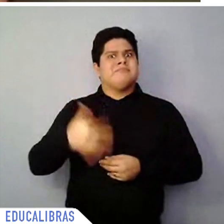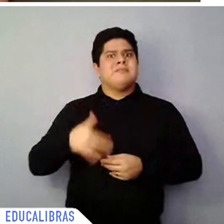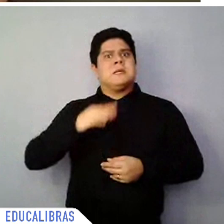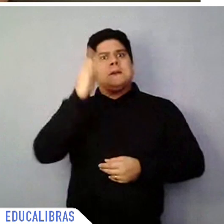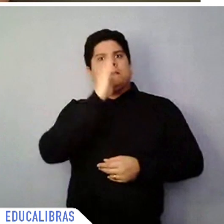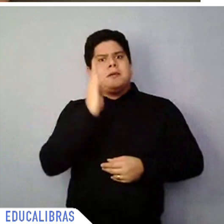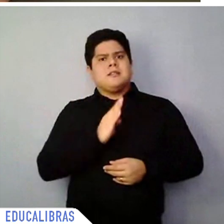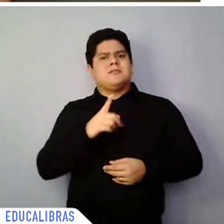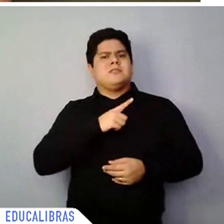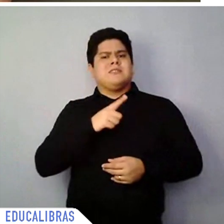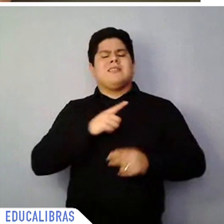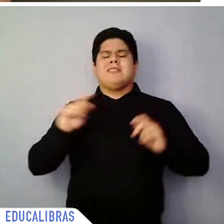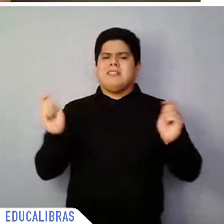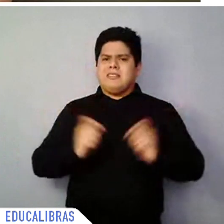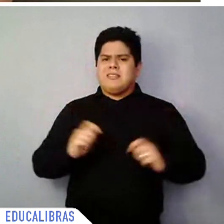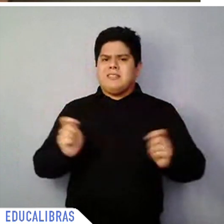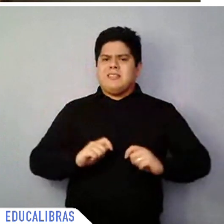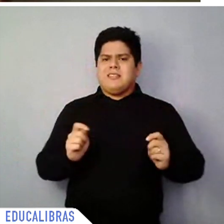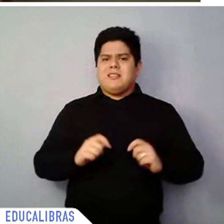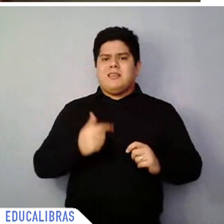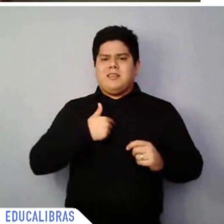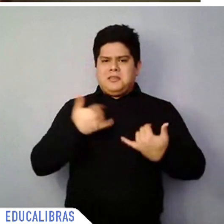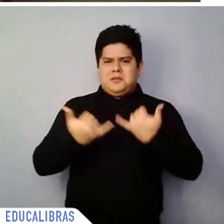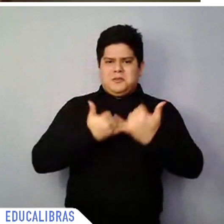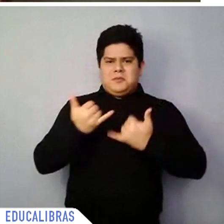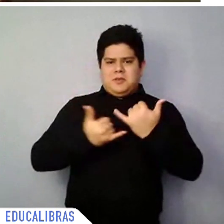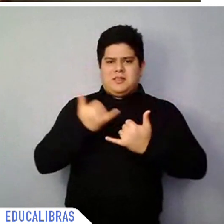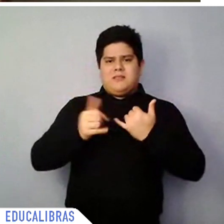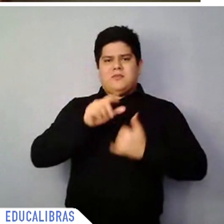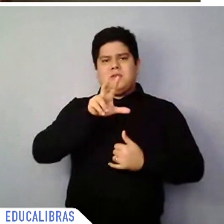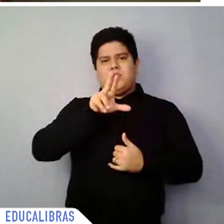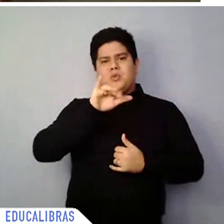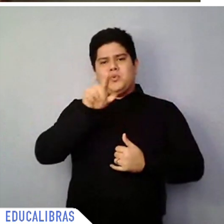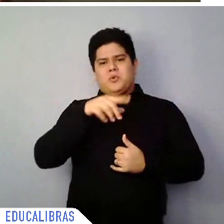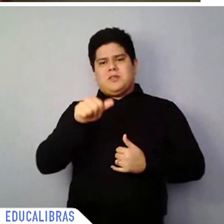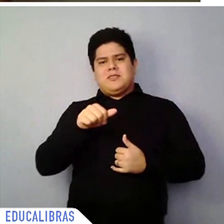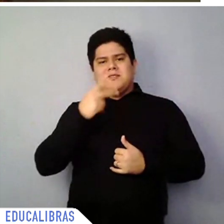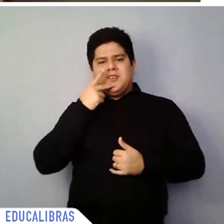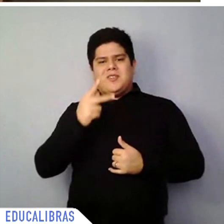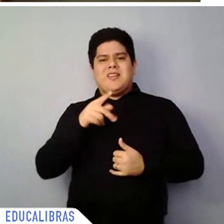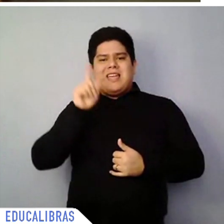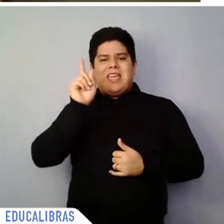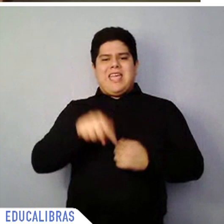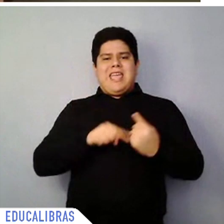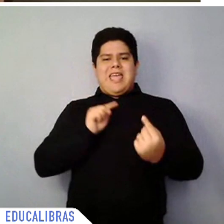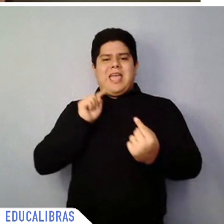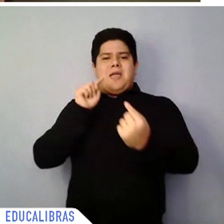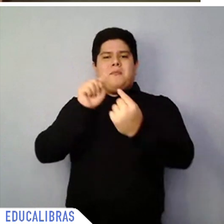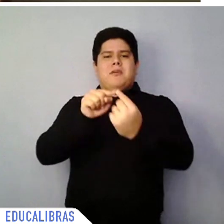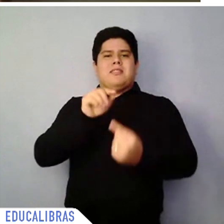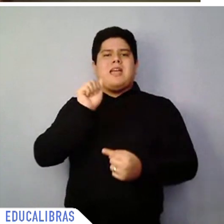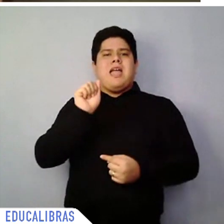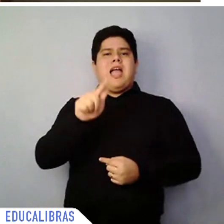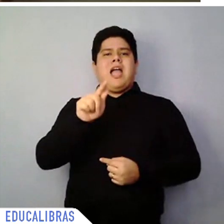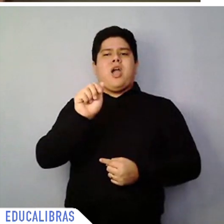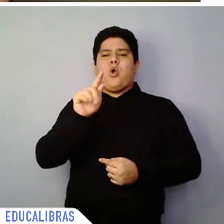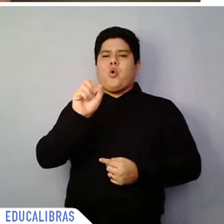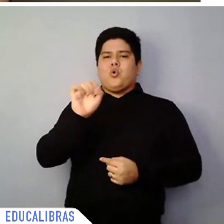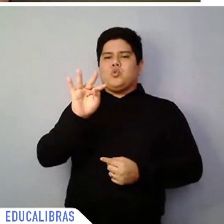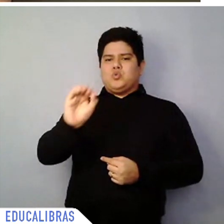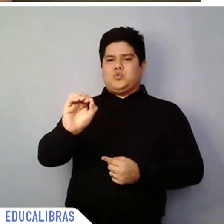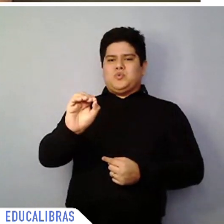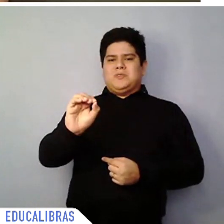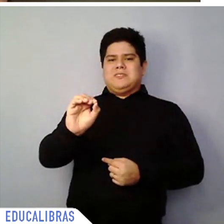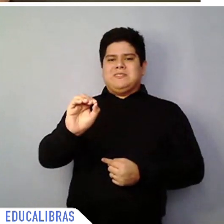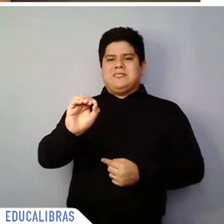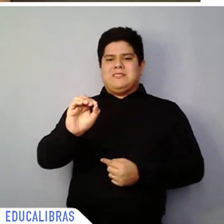day. So Brazil has all the structure for this. I used to play with,